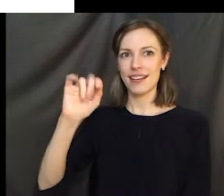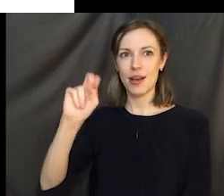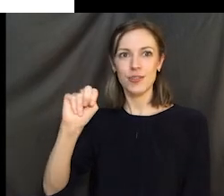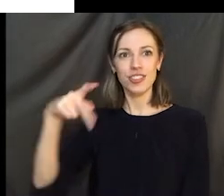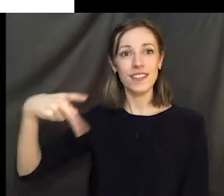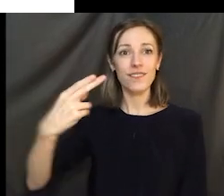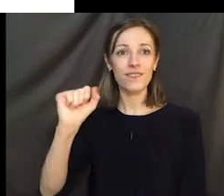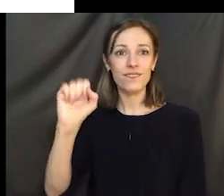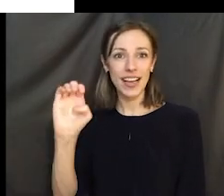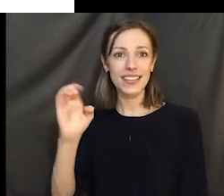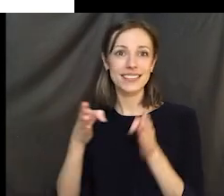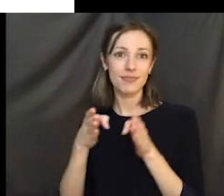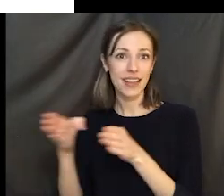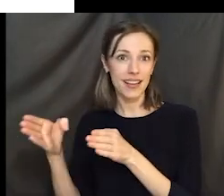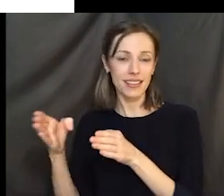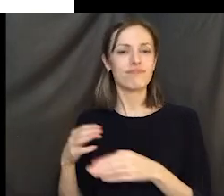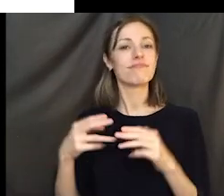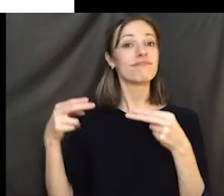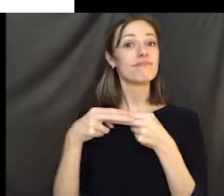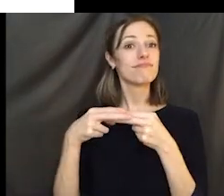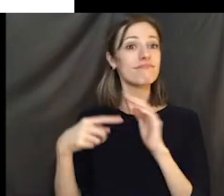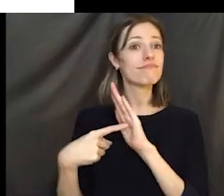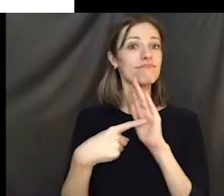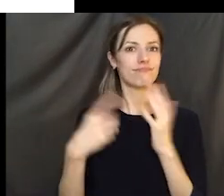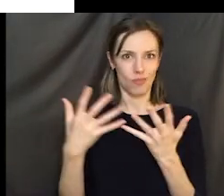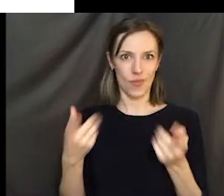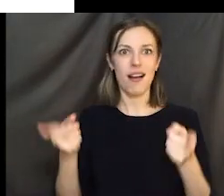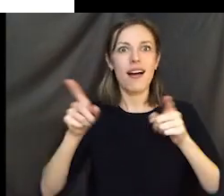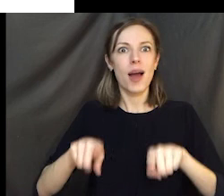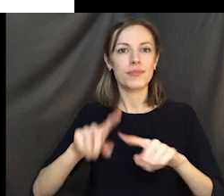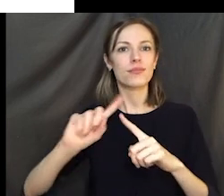with ministries and back-to-school campaigns, and telecounseling.